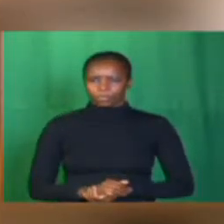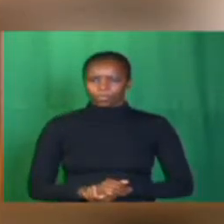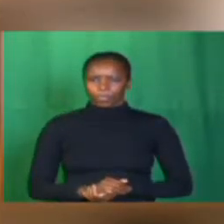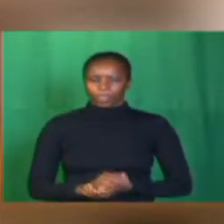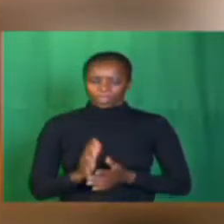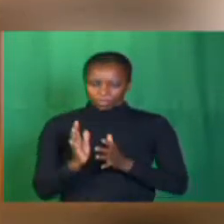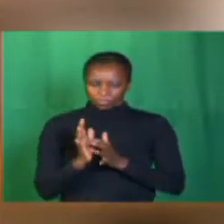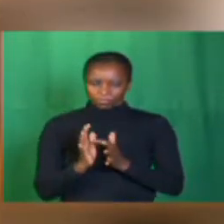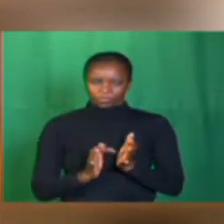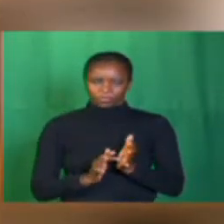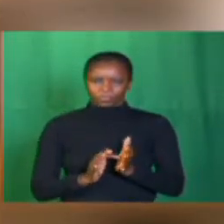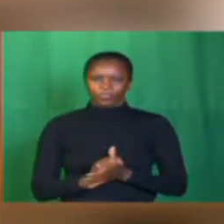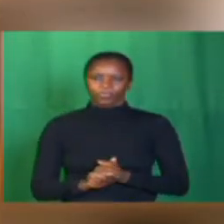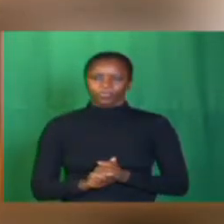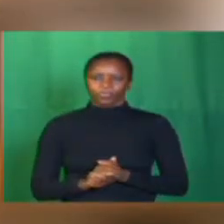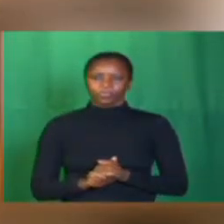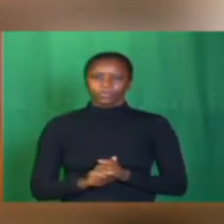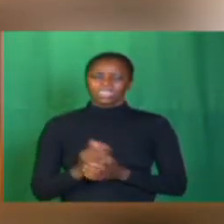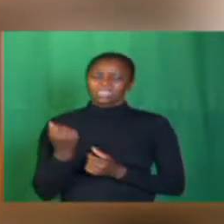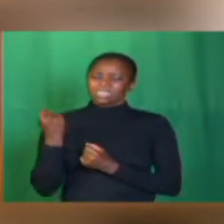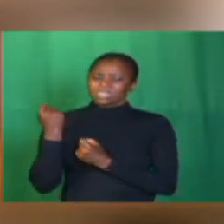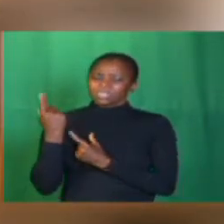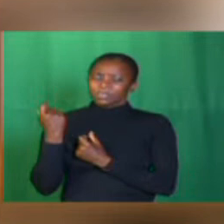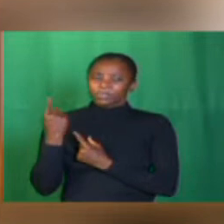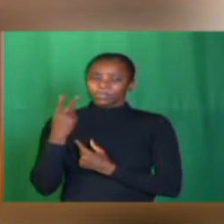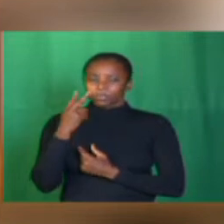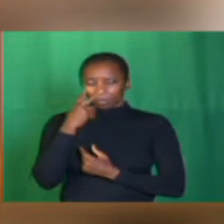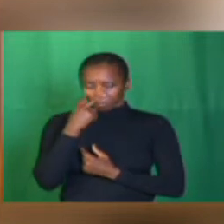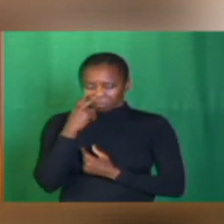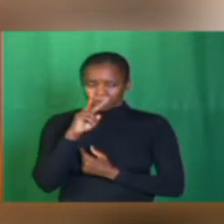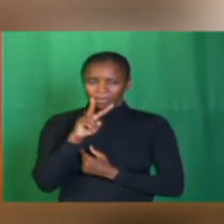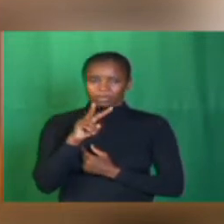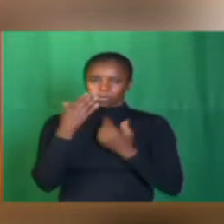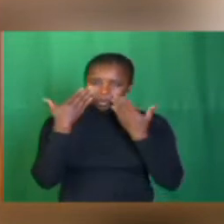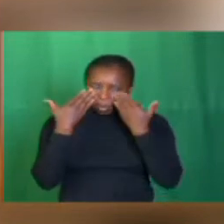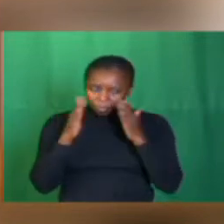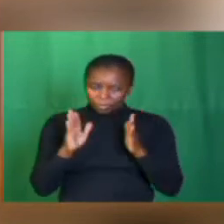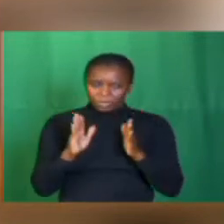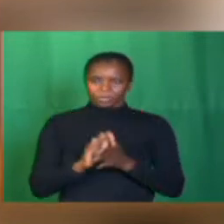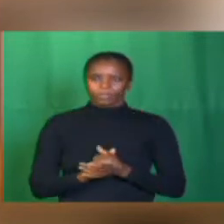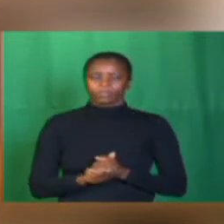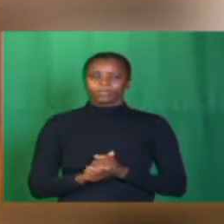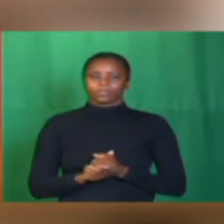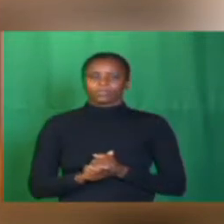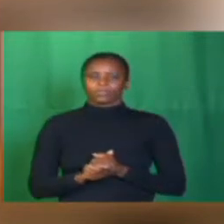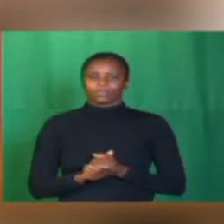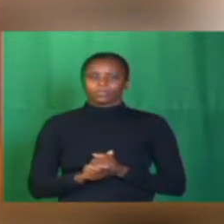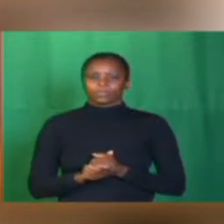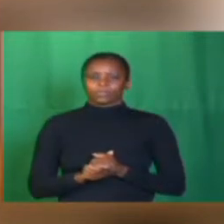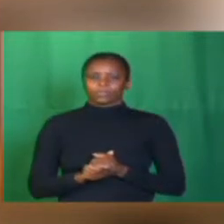of Jesus Christ. The spiritual eyes of the apostles were opened. We've learned